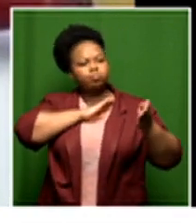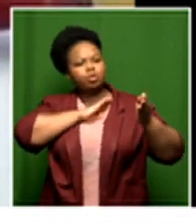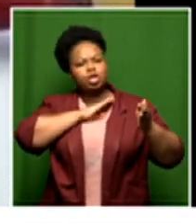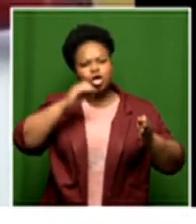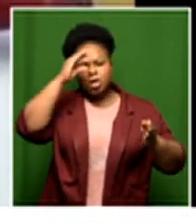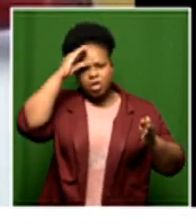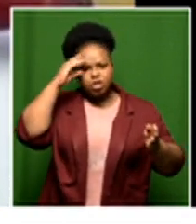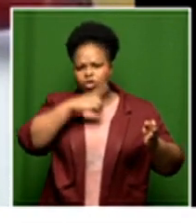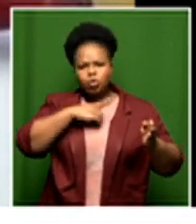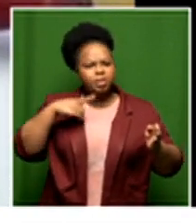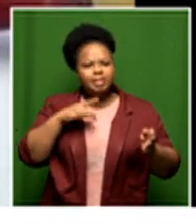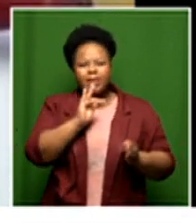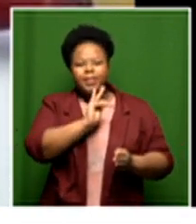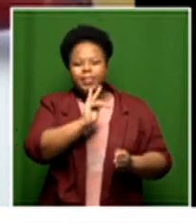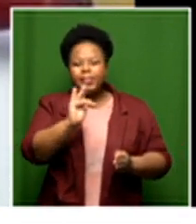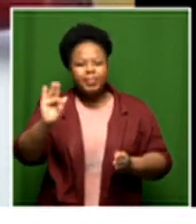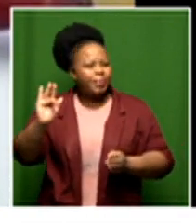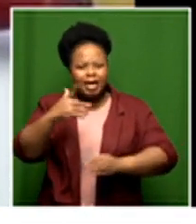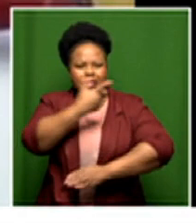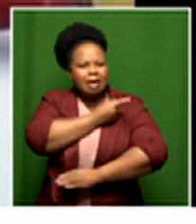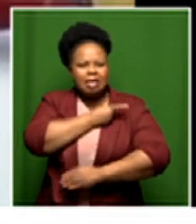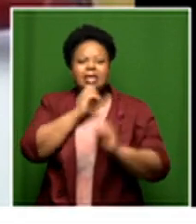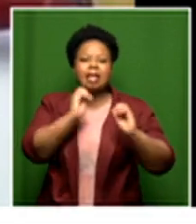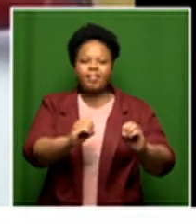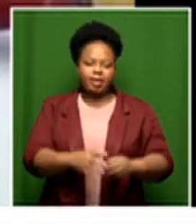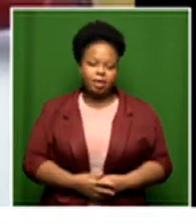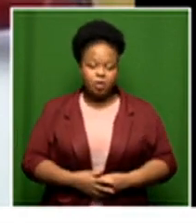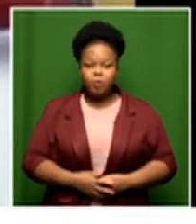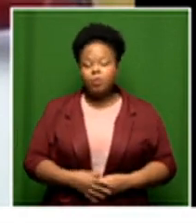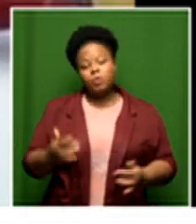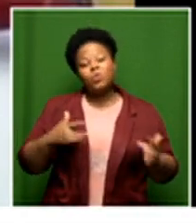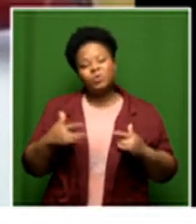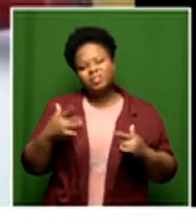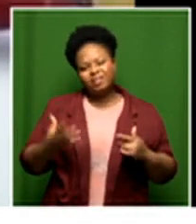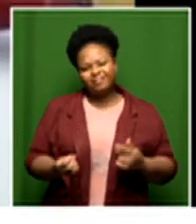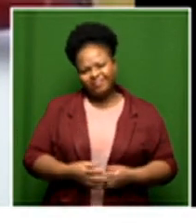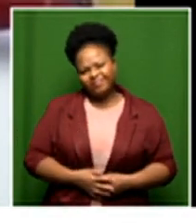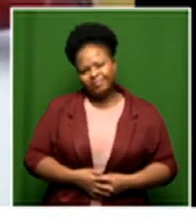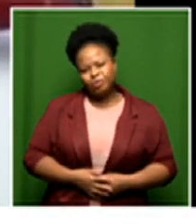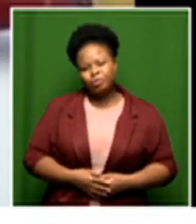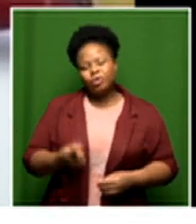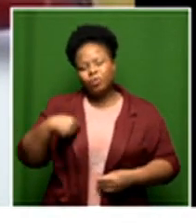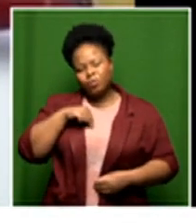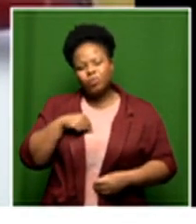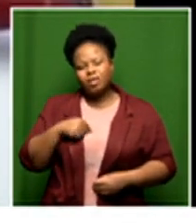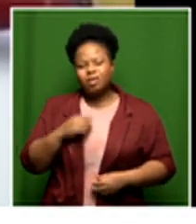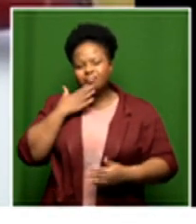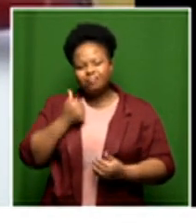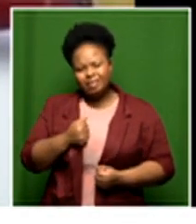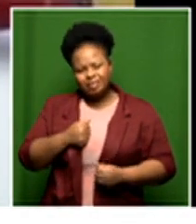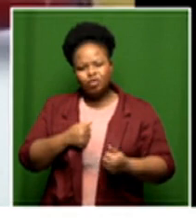has been vaccinated. And this is not right. So we are urging Lieutenant General